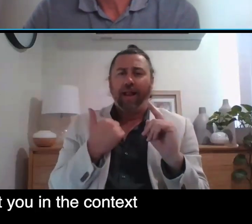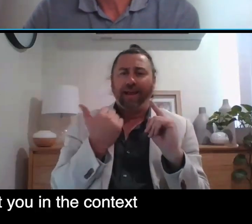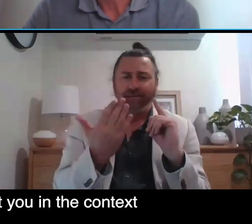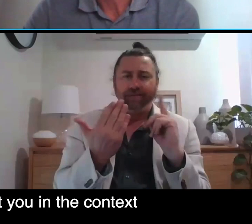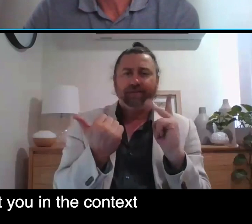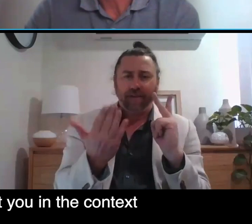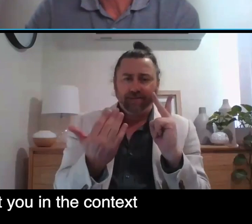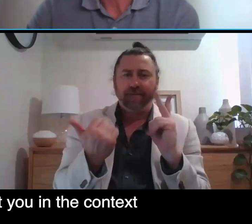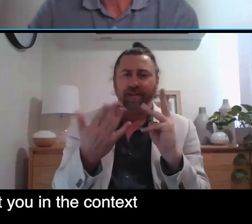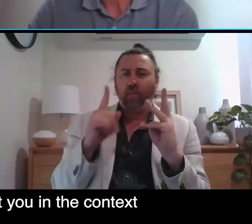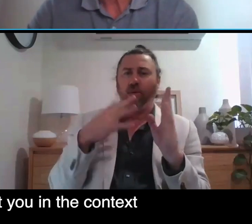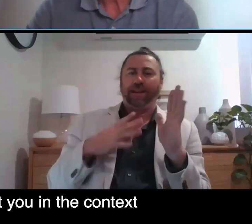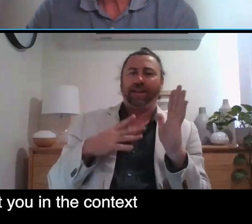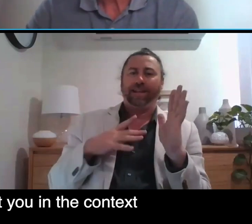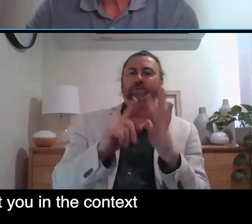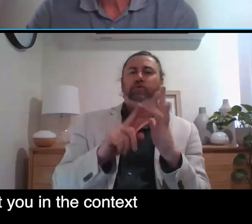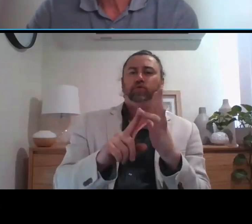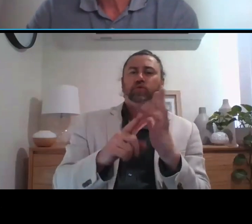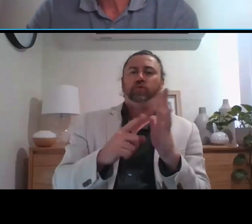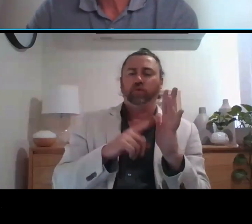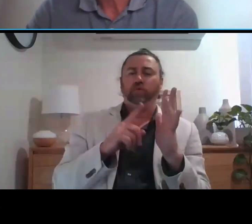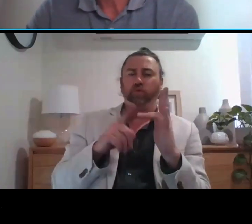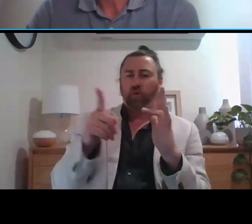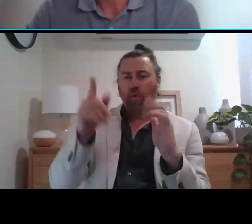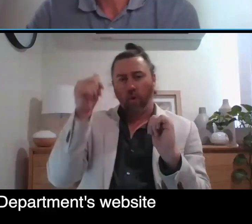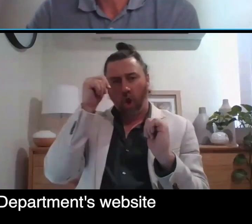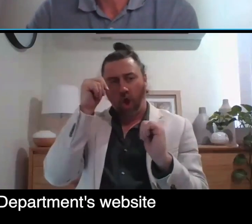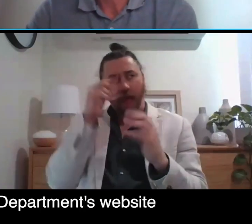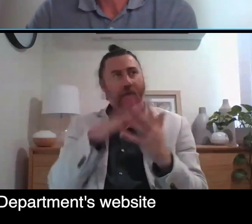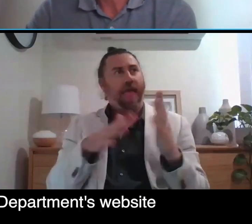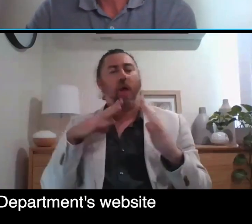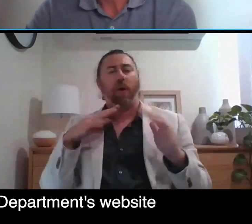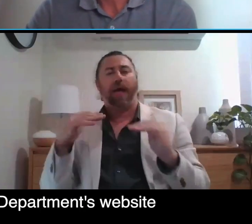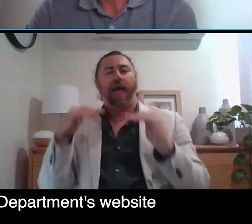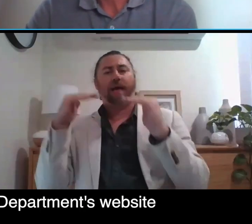improvement materials to support you in the context of star ratings.